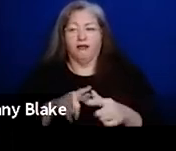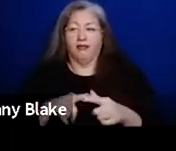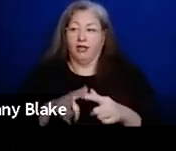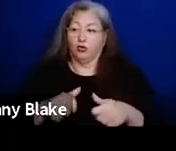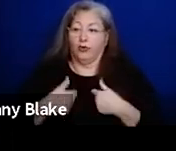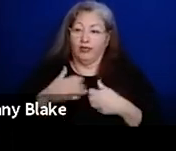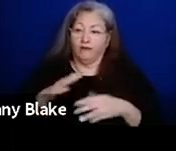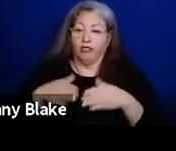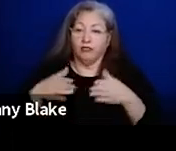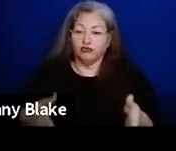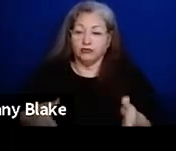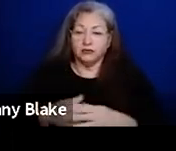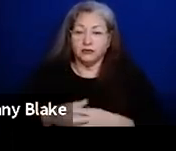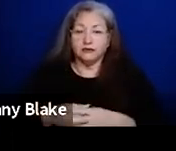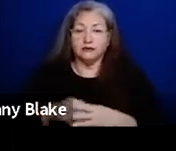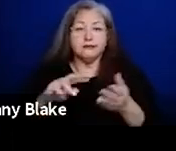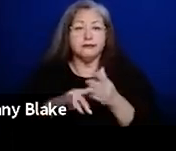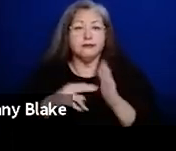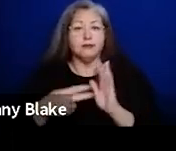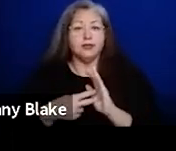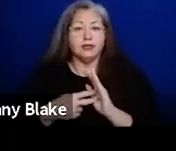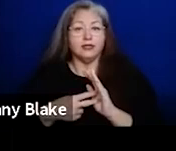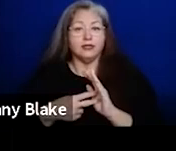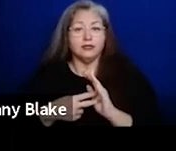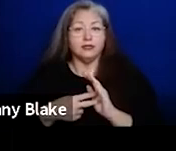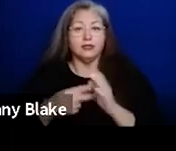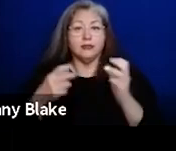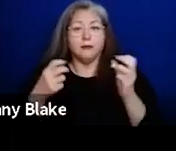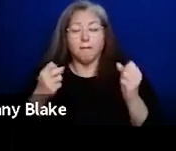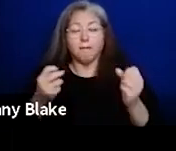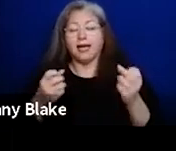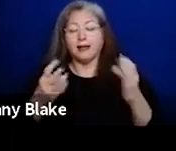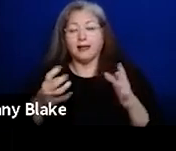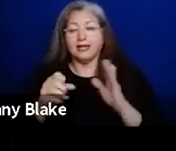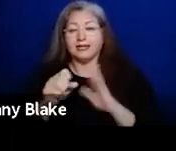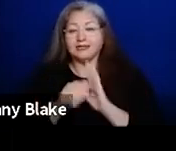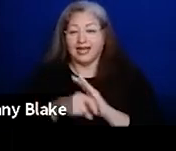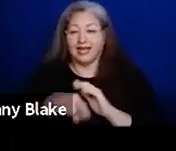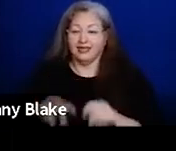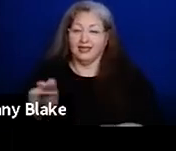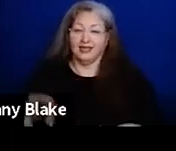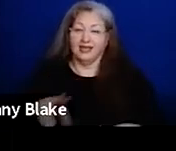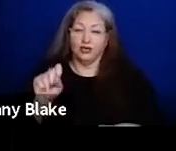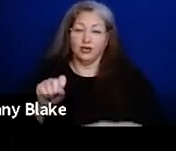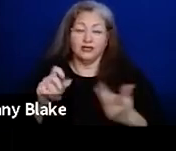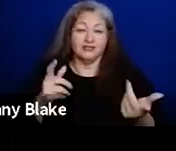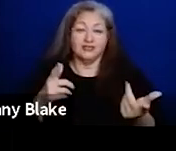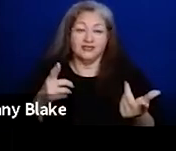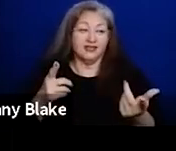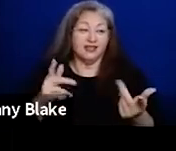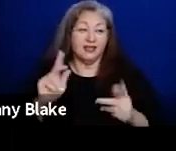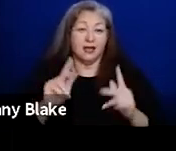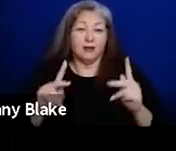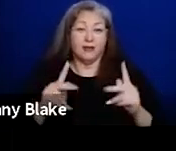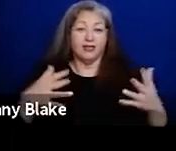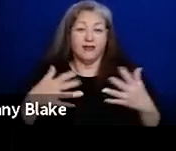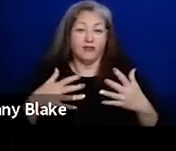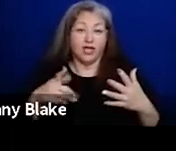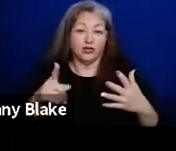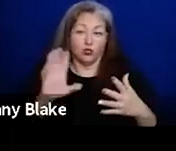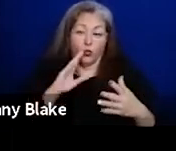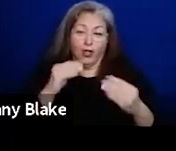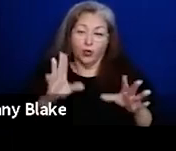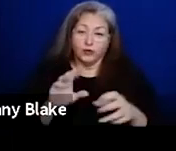streets. It means that in many, many, many states in this country, people are afraid they'll lose their